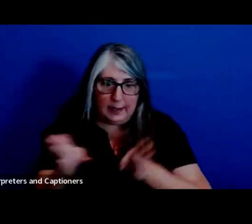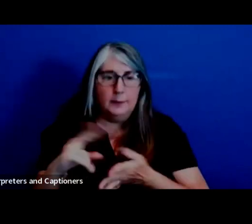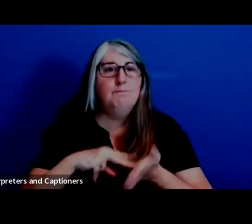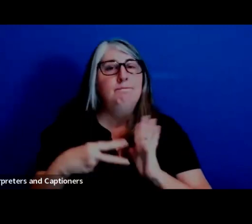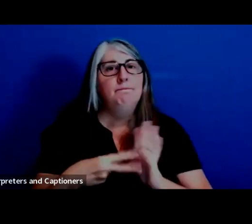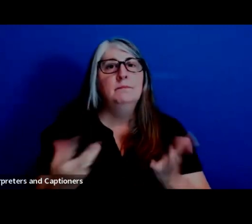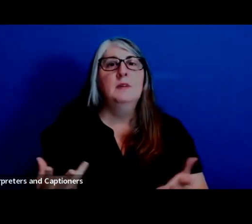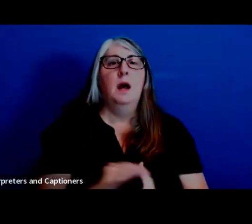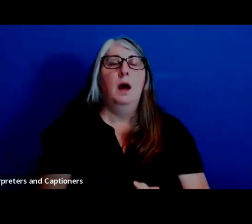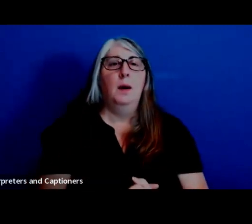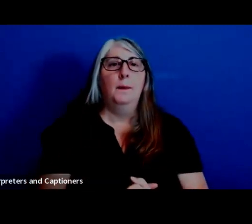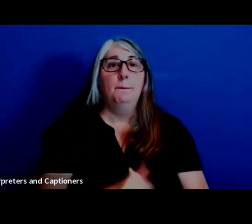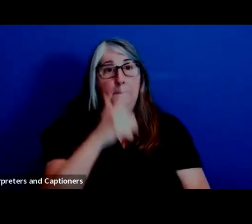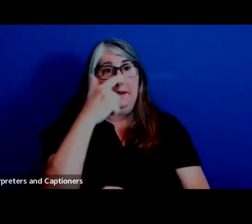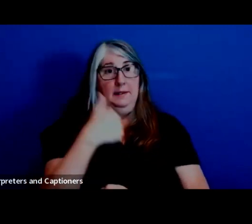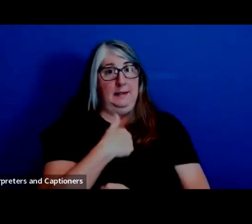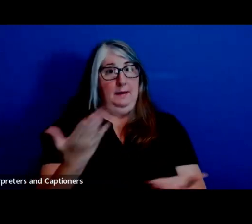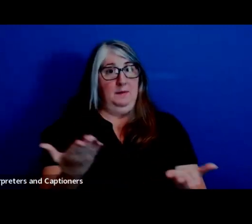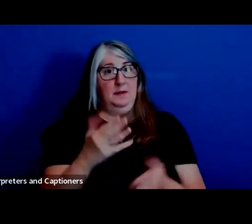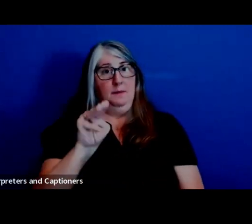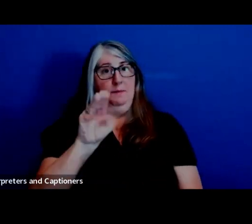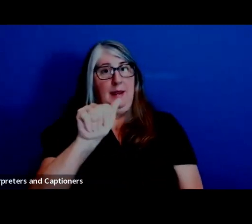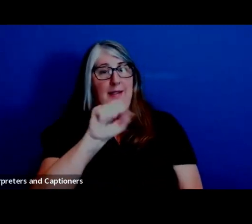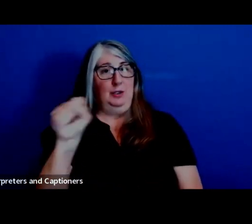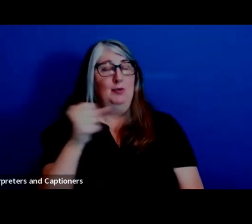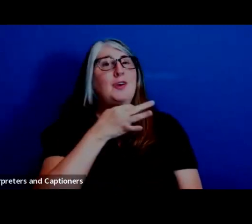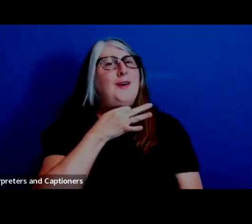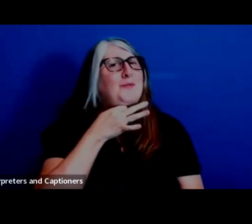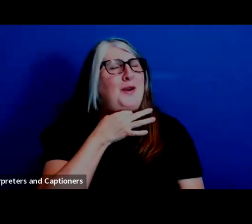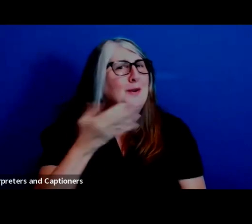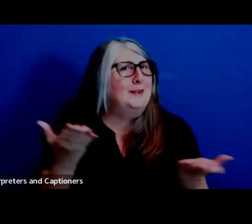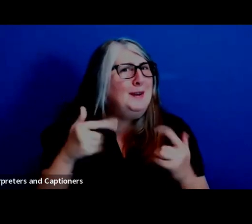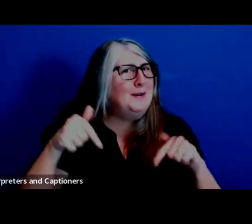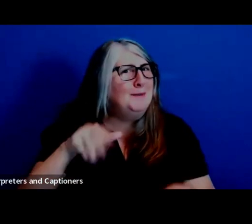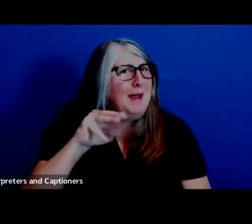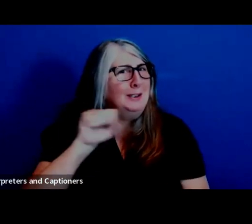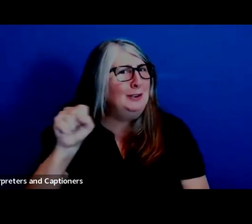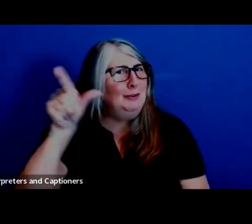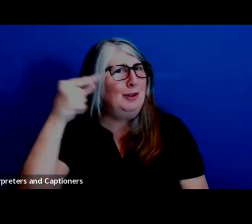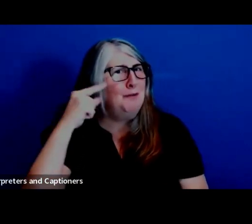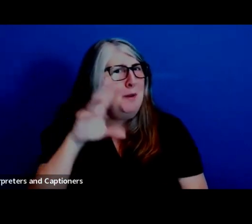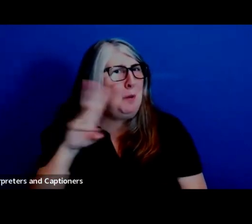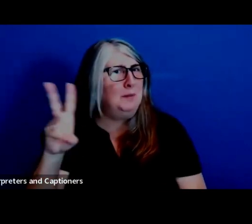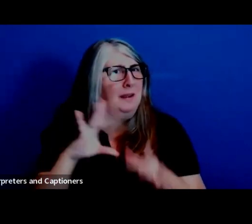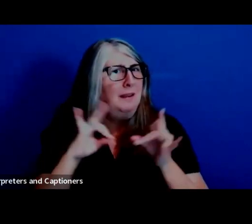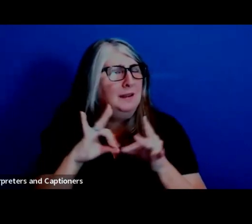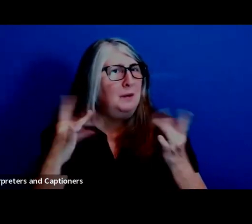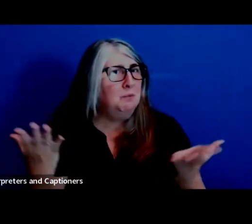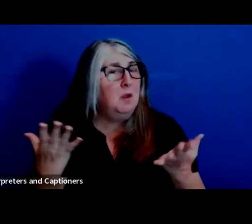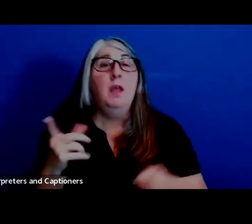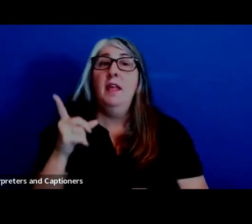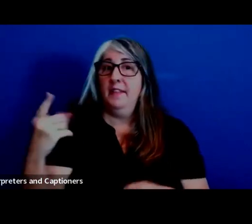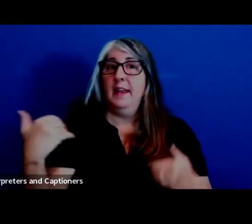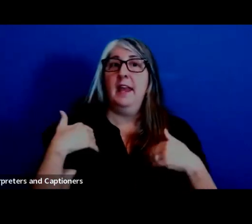Since I'm in Massachusetts, I was curious what the Massachusetts government website had to say. And they actually had a